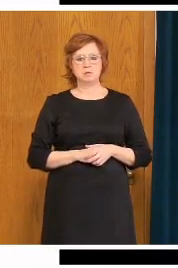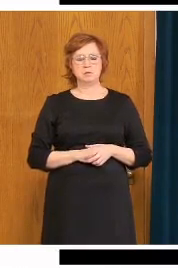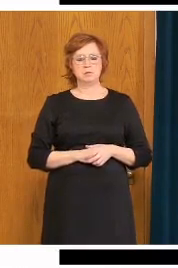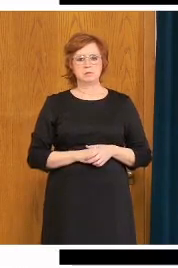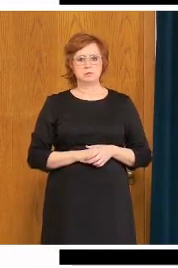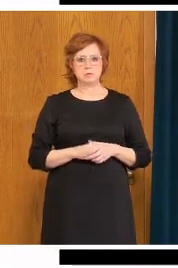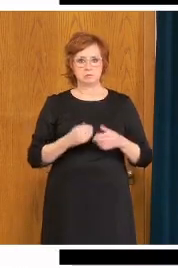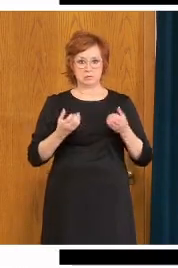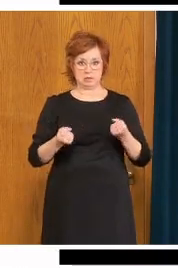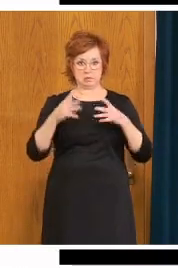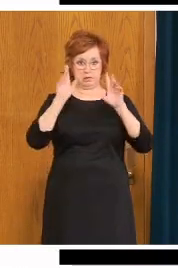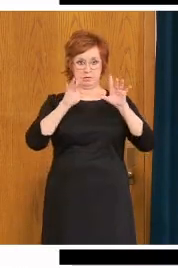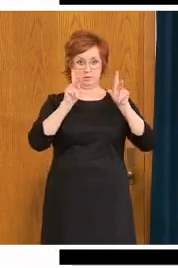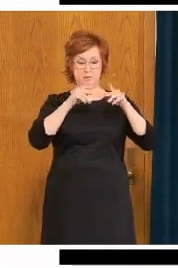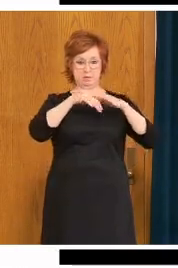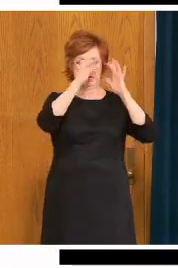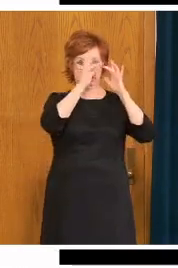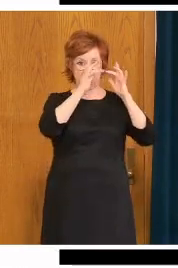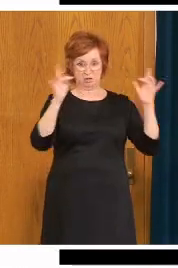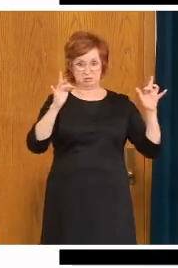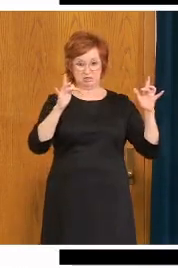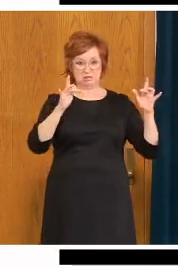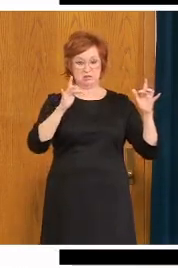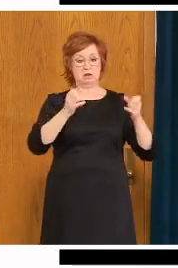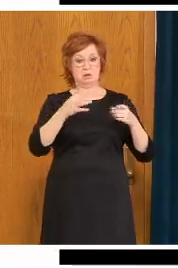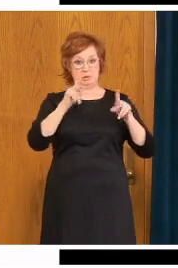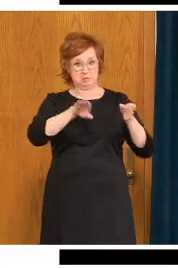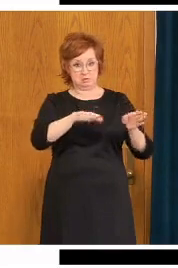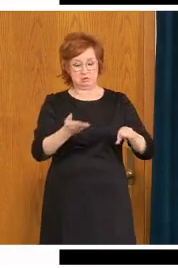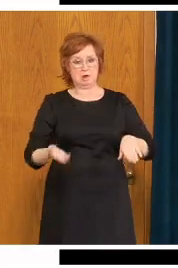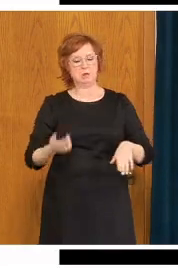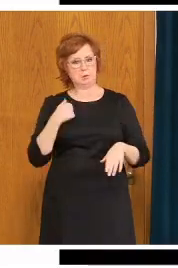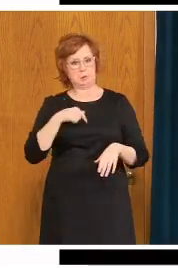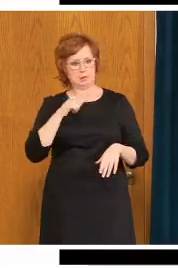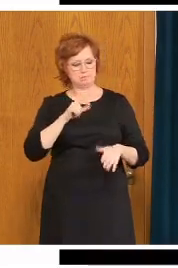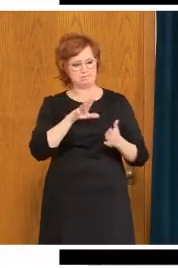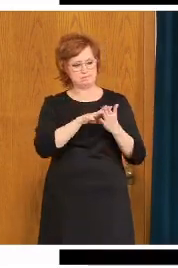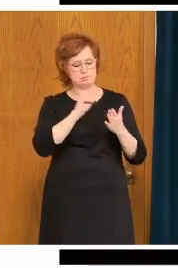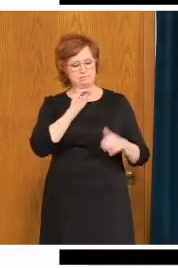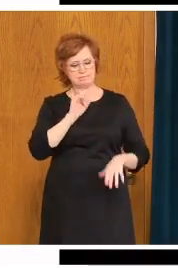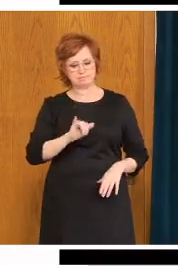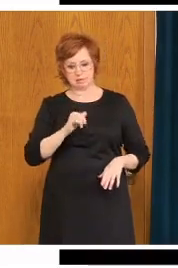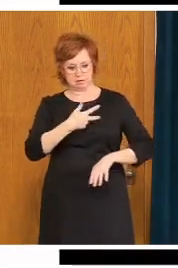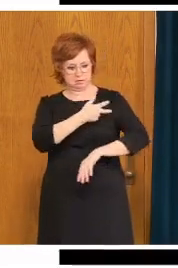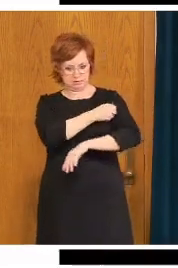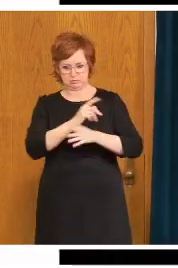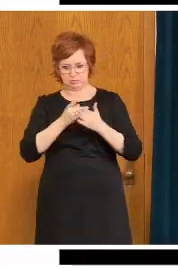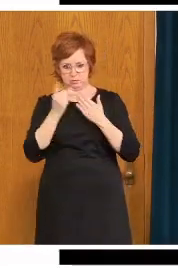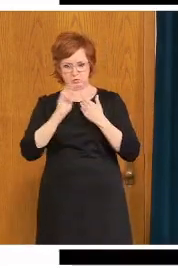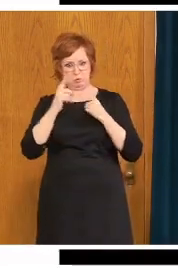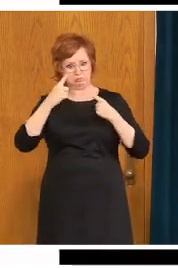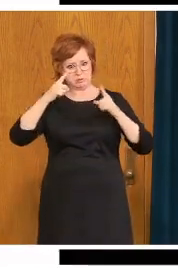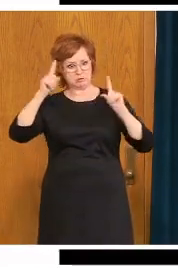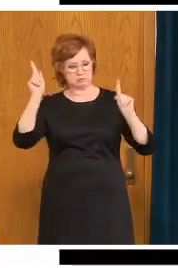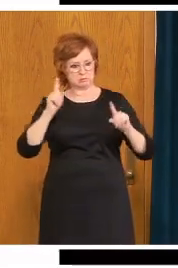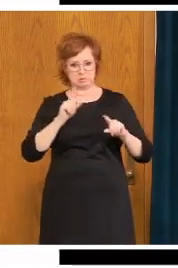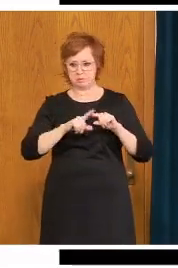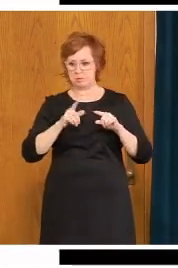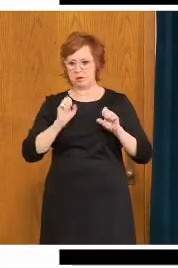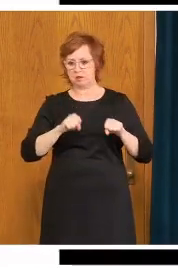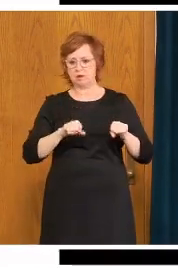hospitalization and deaths are a reminder of why, even though our vaccination program is working successfully, we still need to pay attention